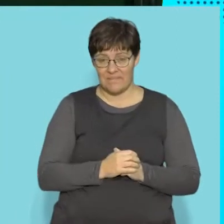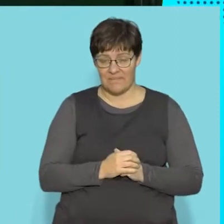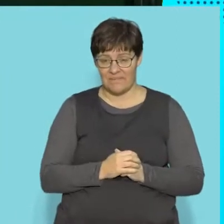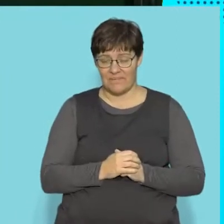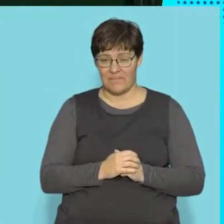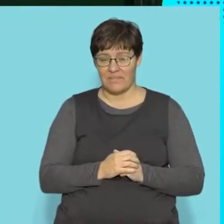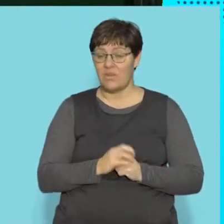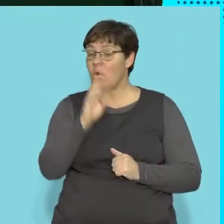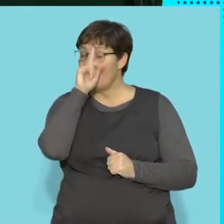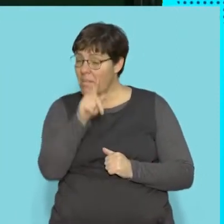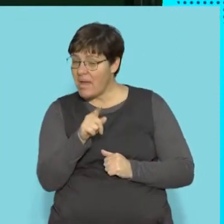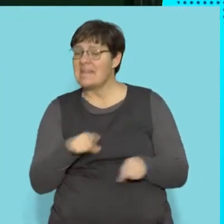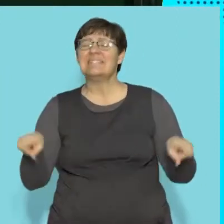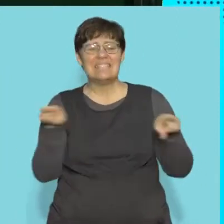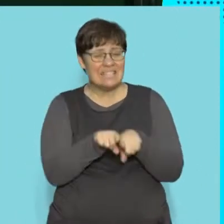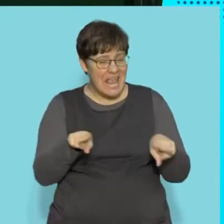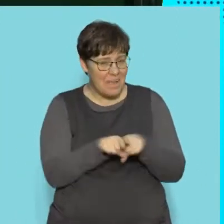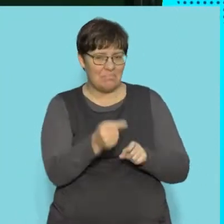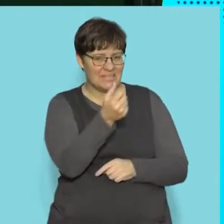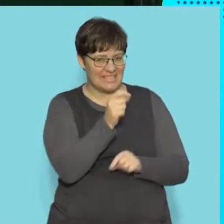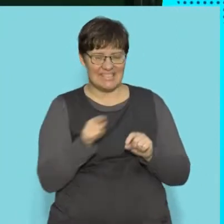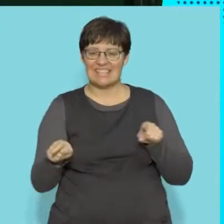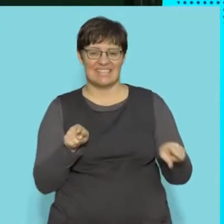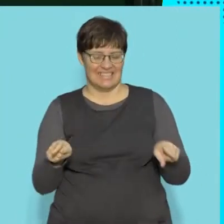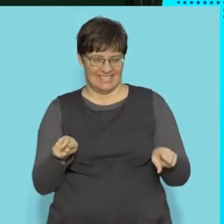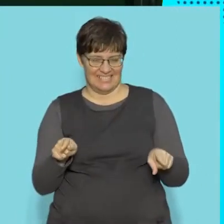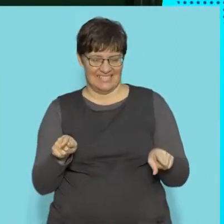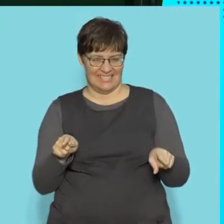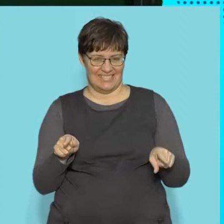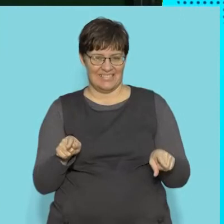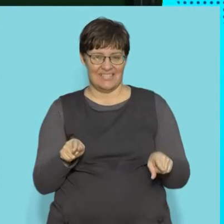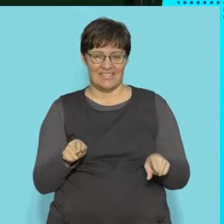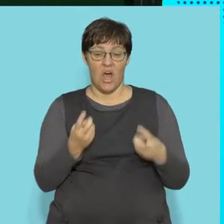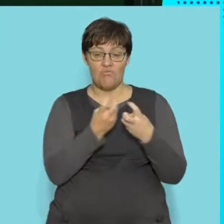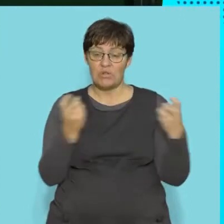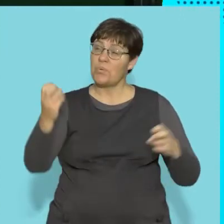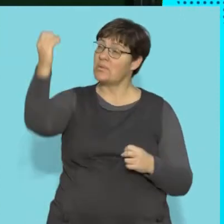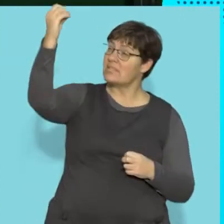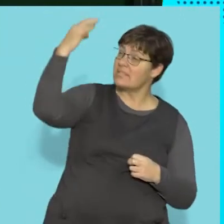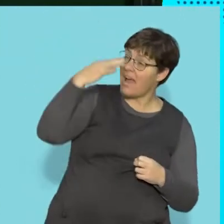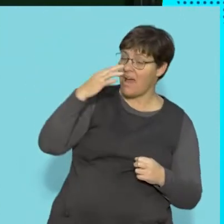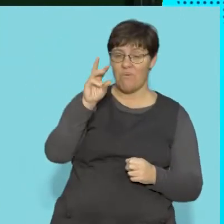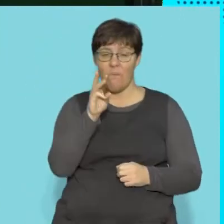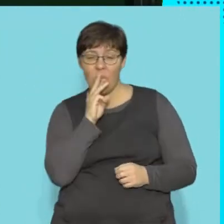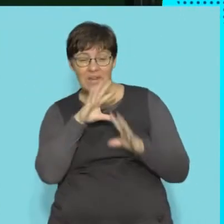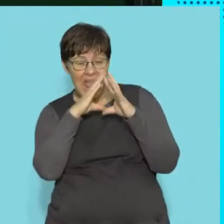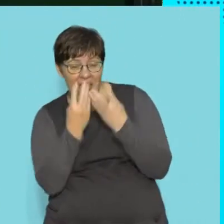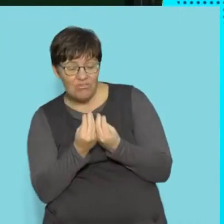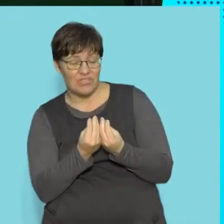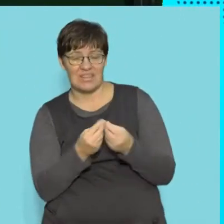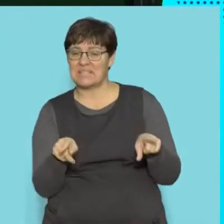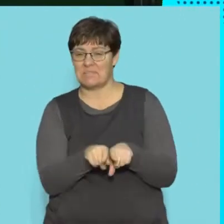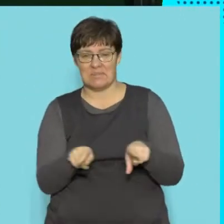growing. Remember, they're the same kind of plant. They're getting the same amount of resources. The only difference